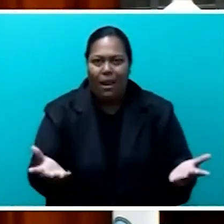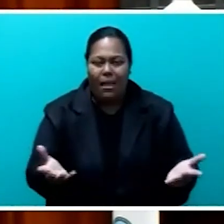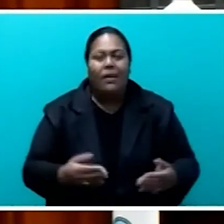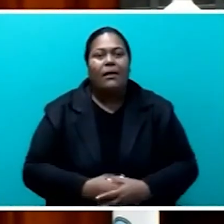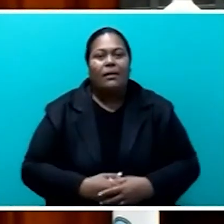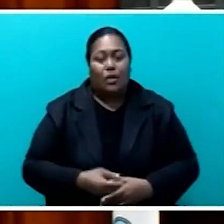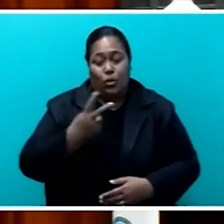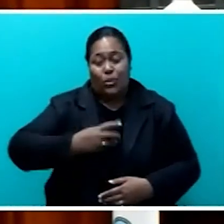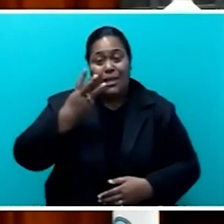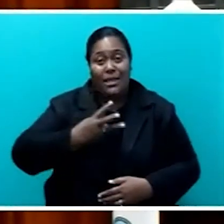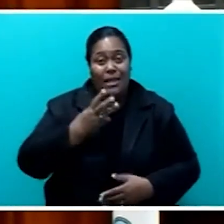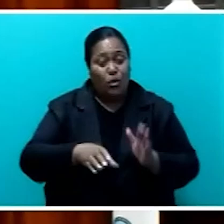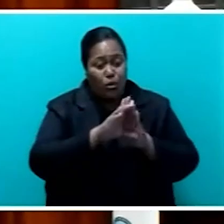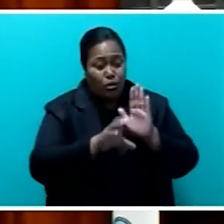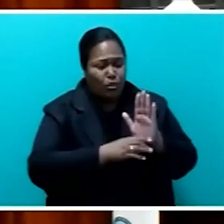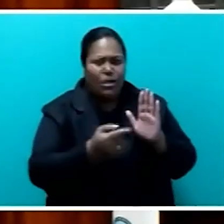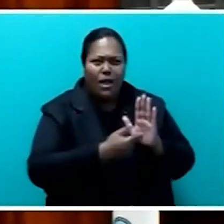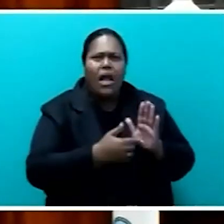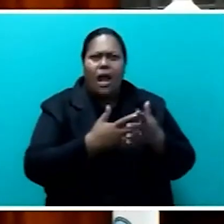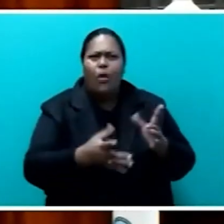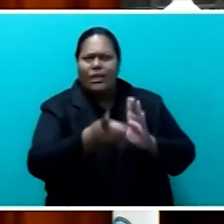2018 Constitution has brought this nation back into